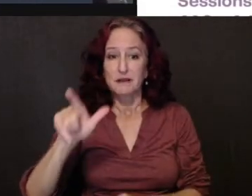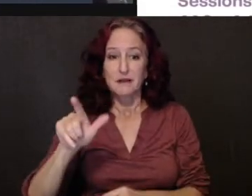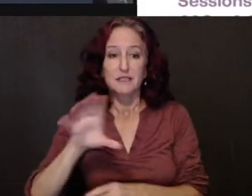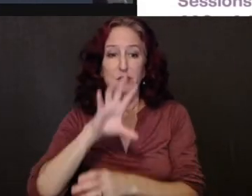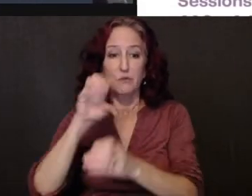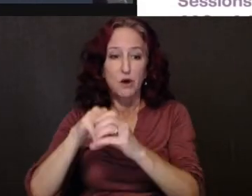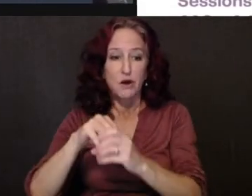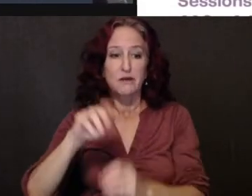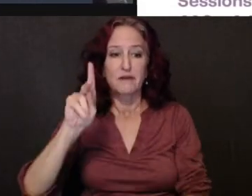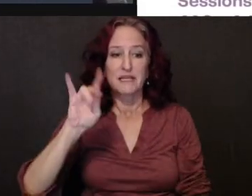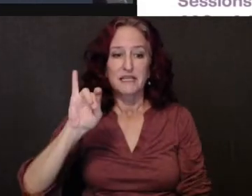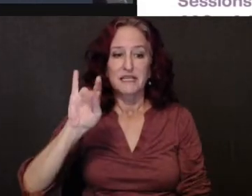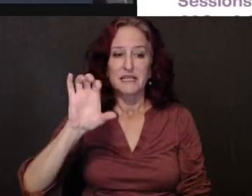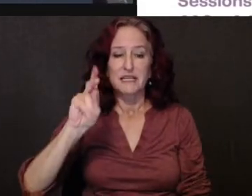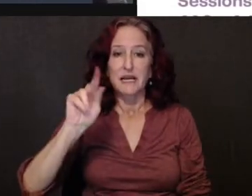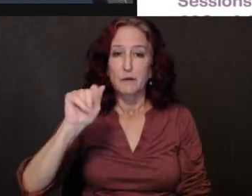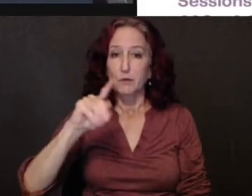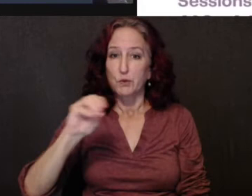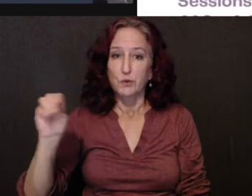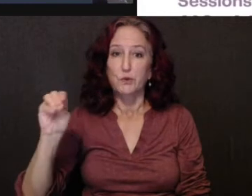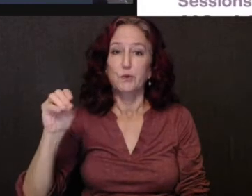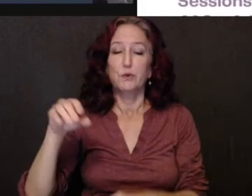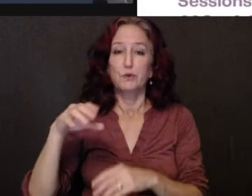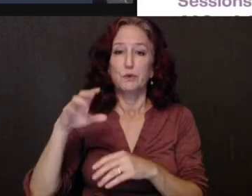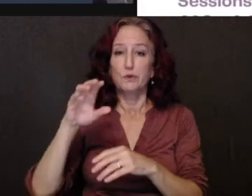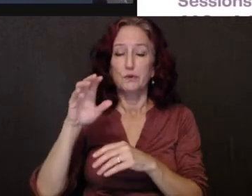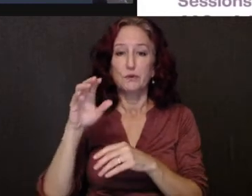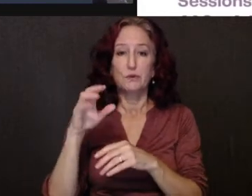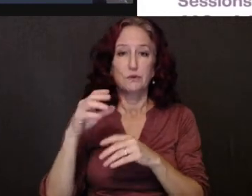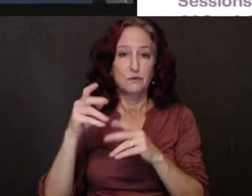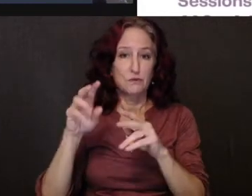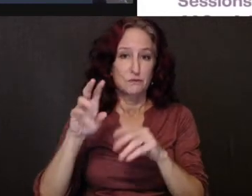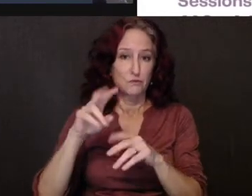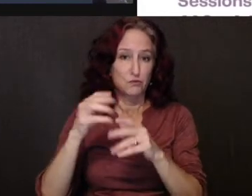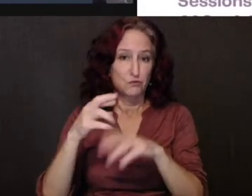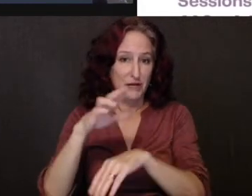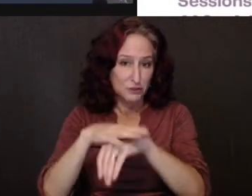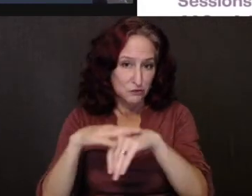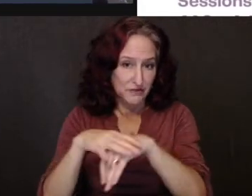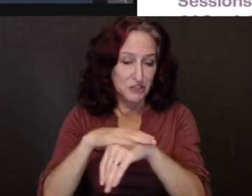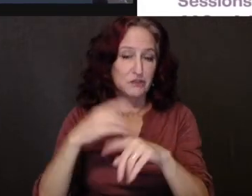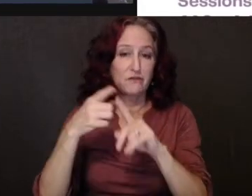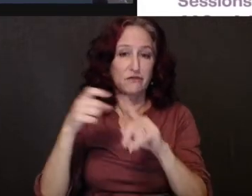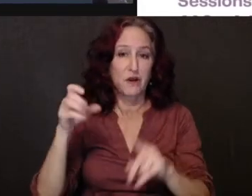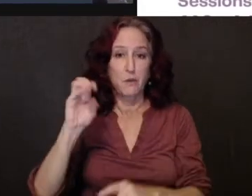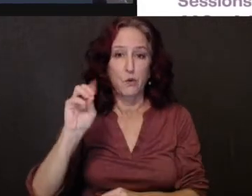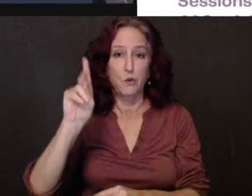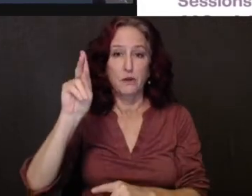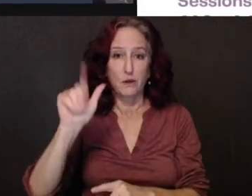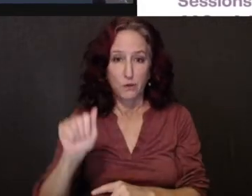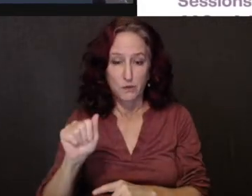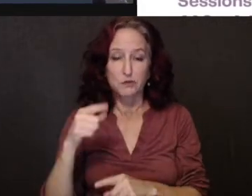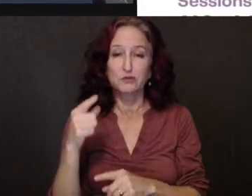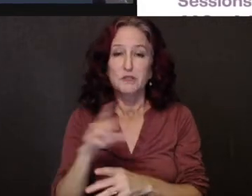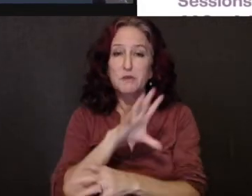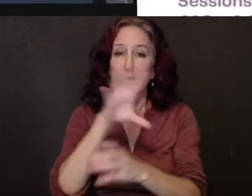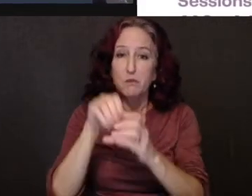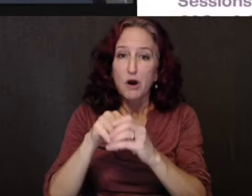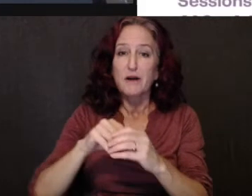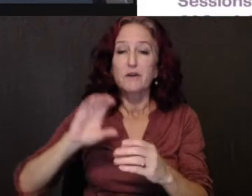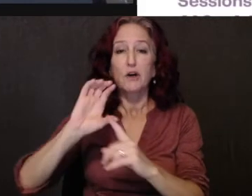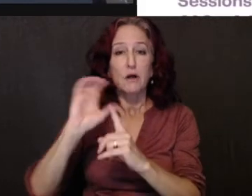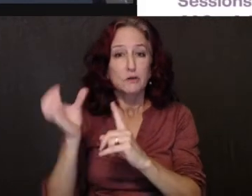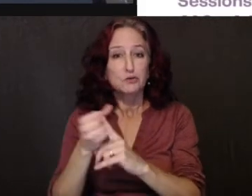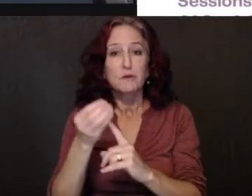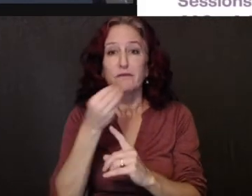And today, Kenny will be preparing a vegan pumpkin risotto. Crystal Wahpepah is an enrolled member of the Kickapoo Nation of